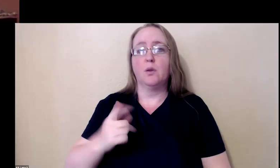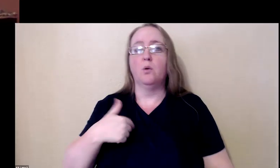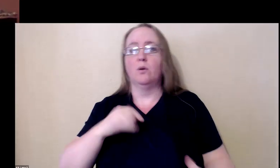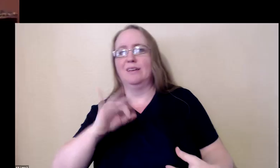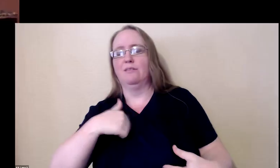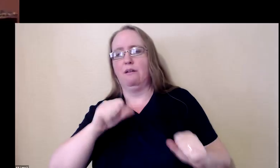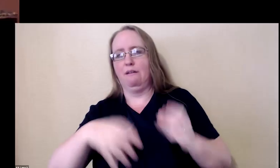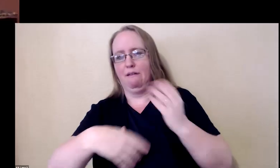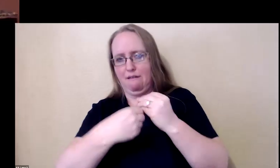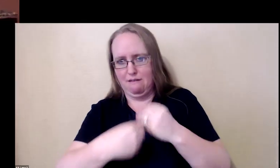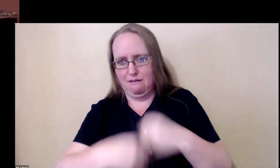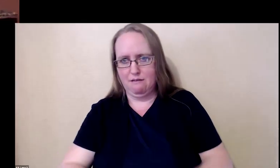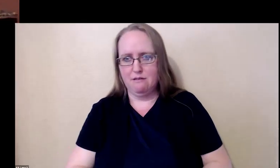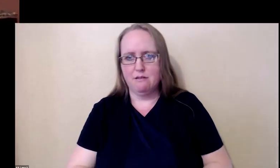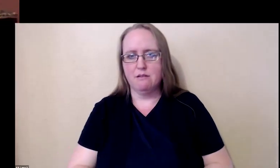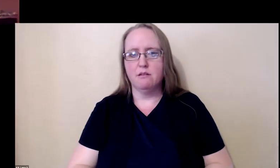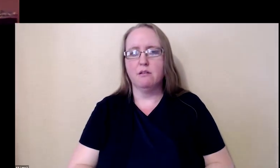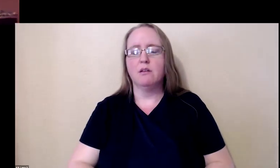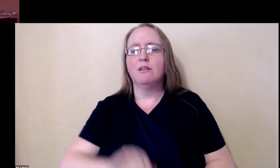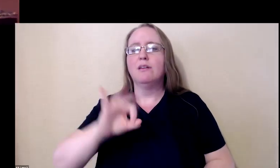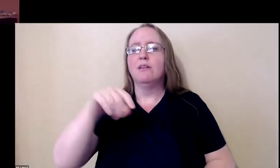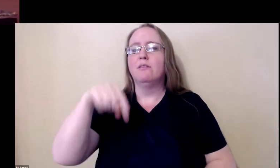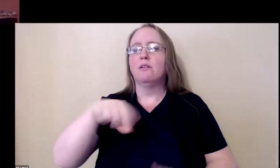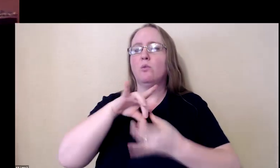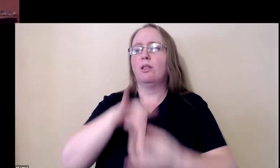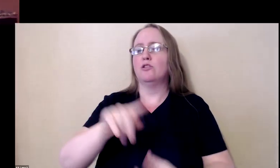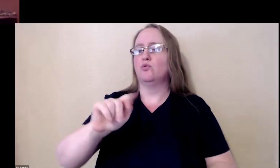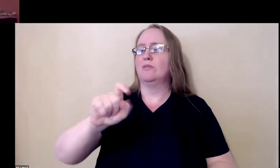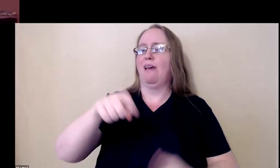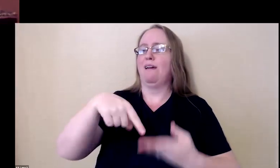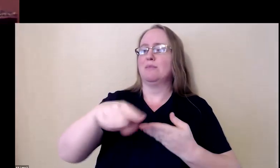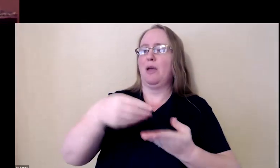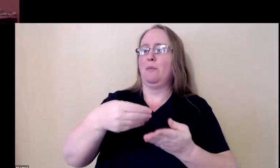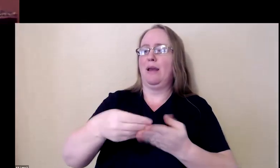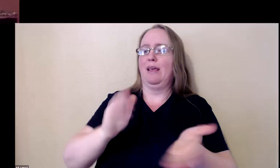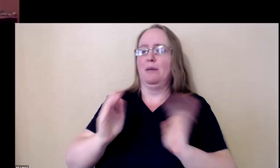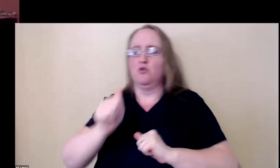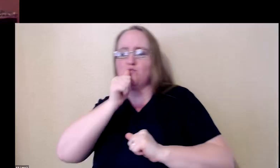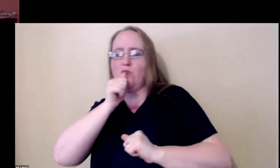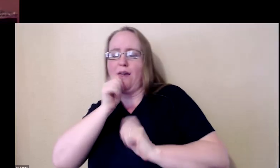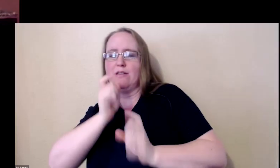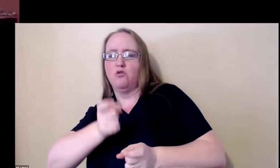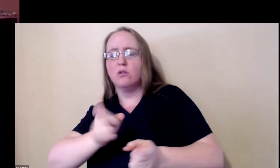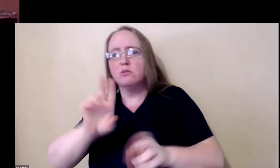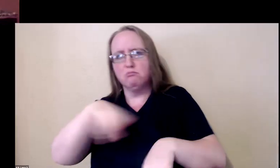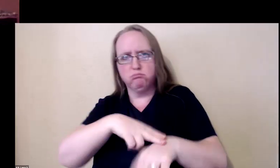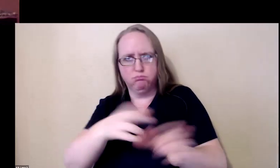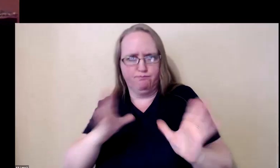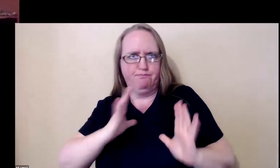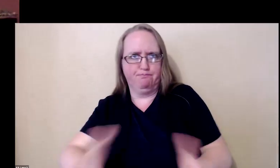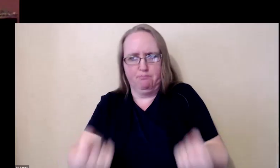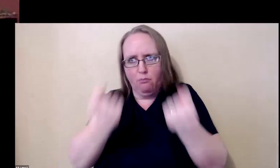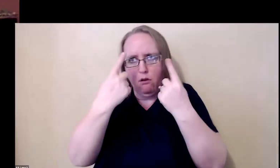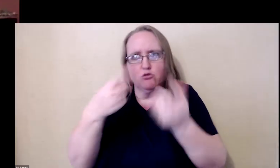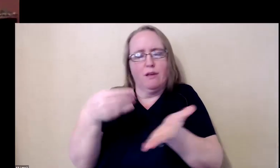add, if this is about taxpayer money versus private donors, that's fine. Of course, we understand